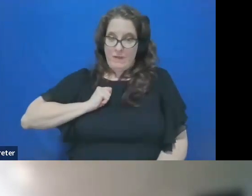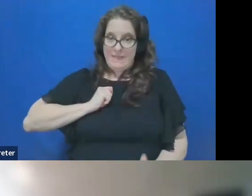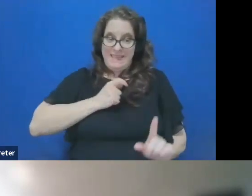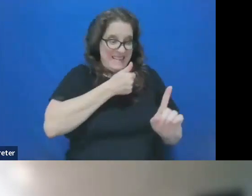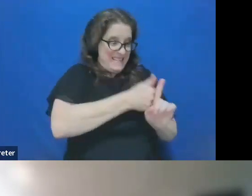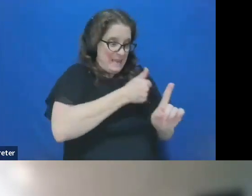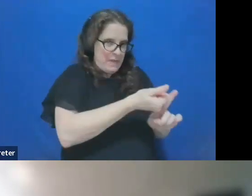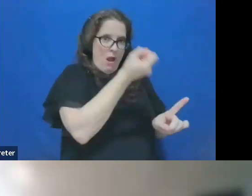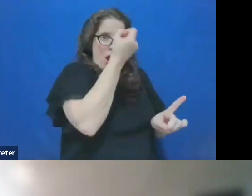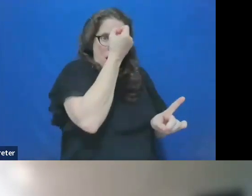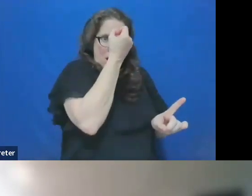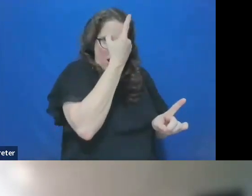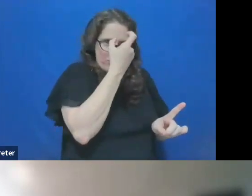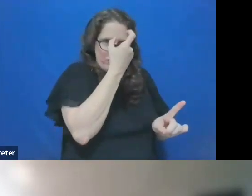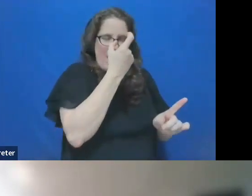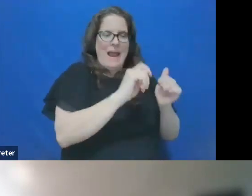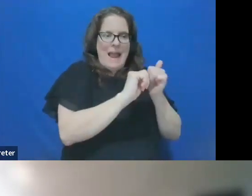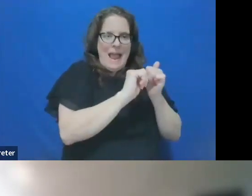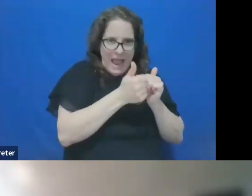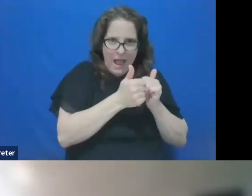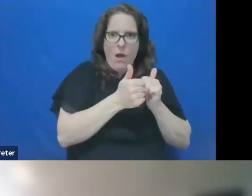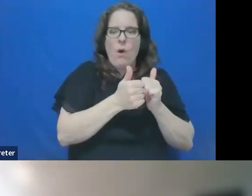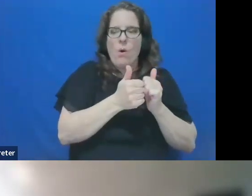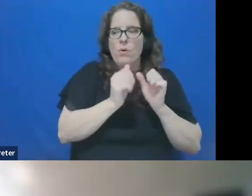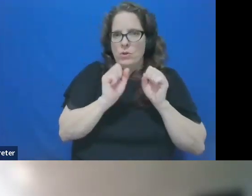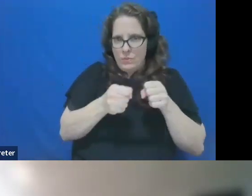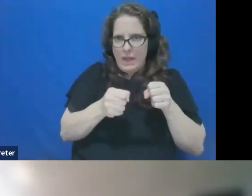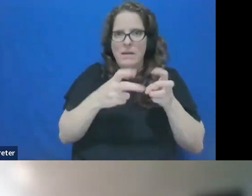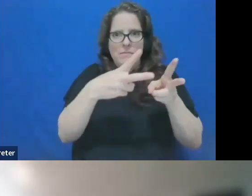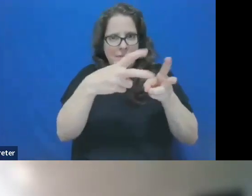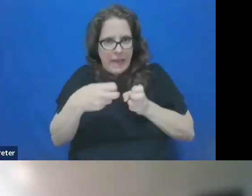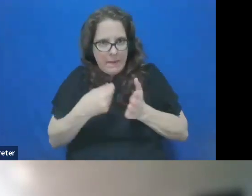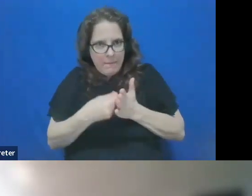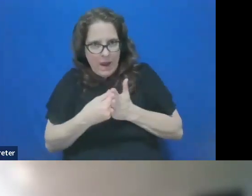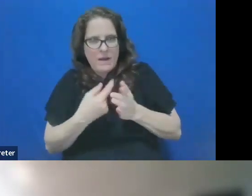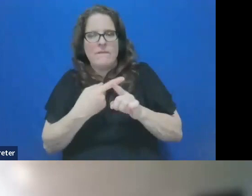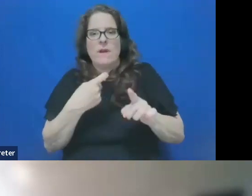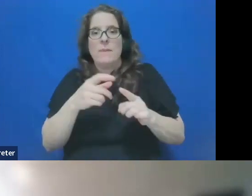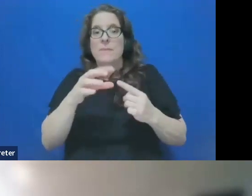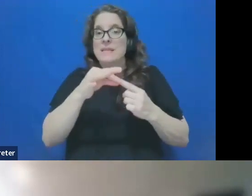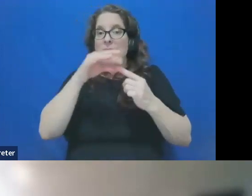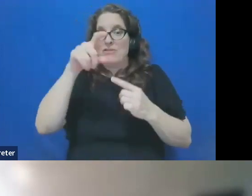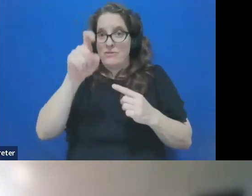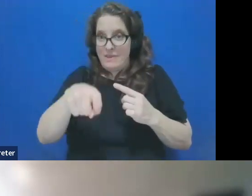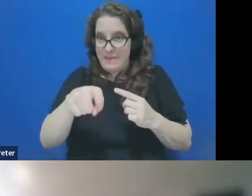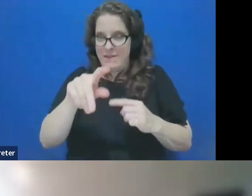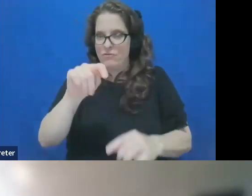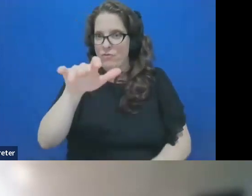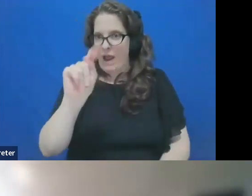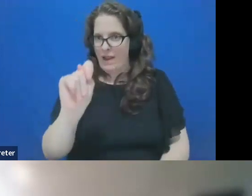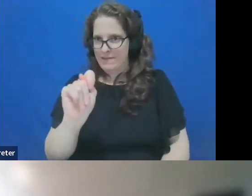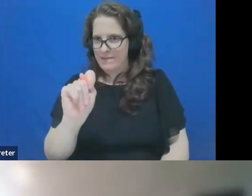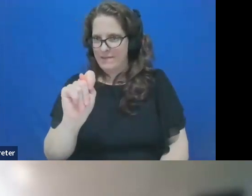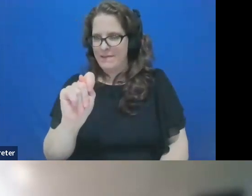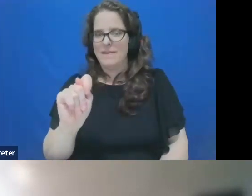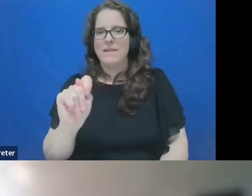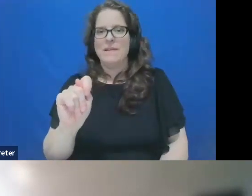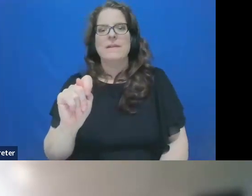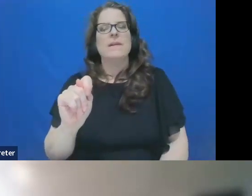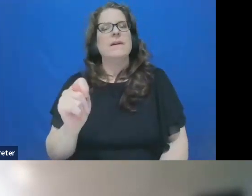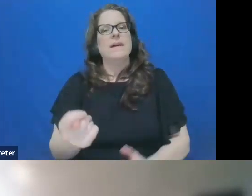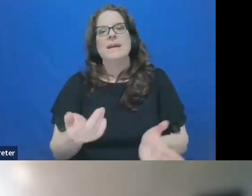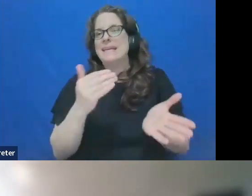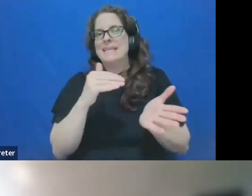disbursements from a special needs trust, because the disbursements are important because you don't want to disqualify